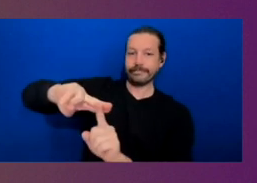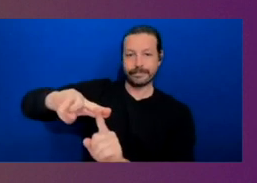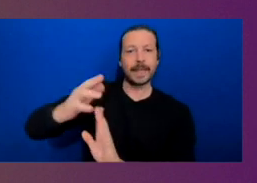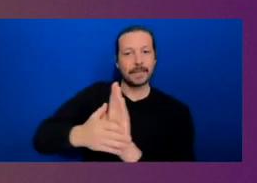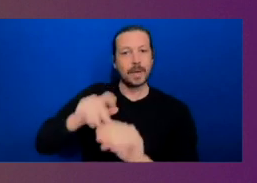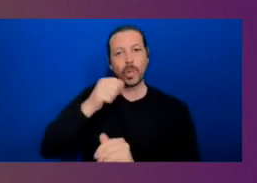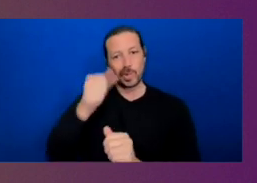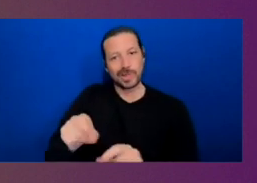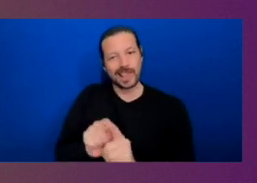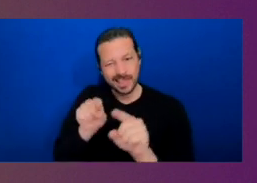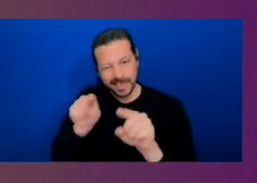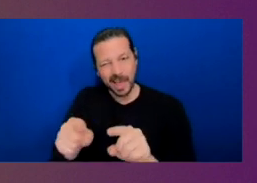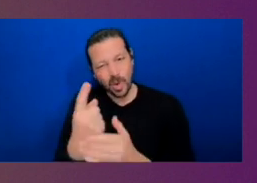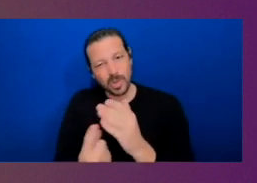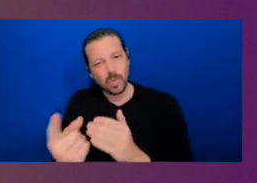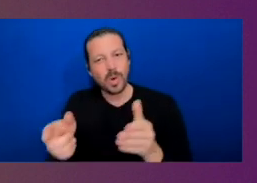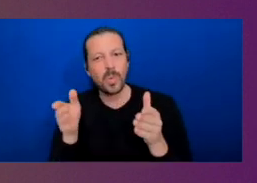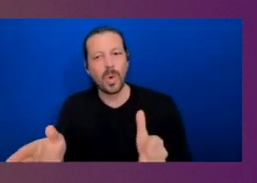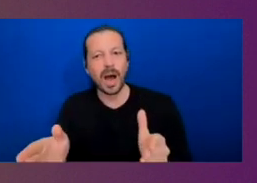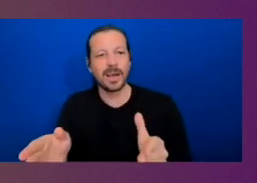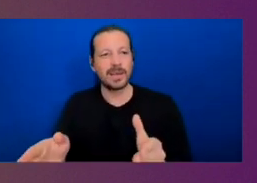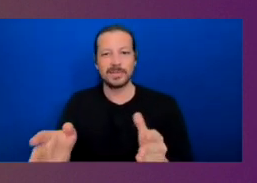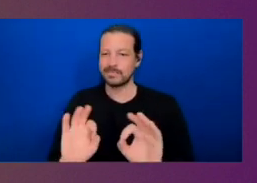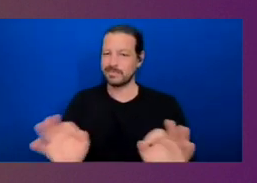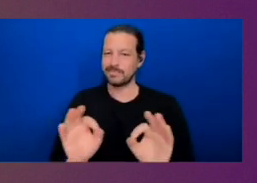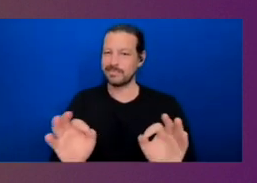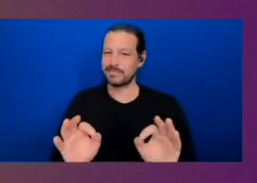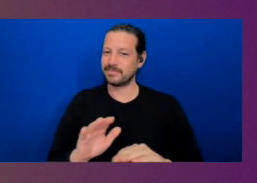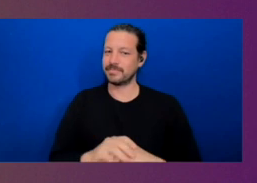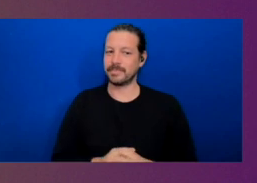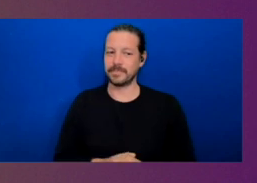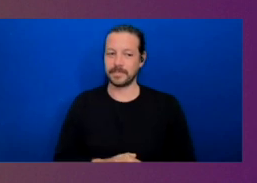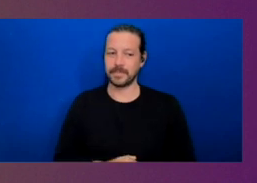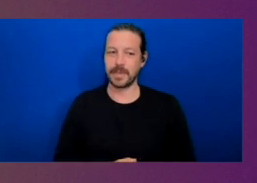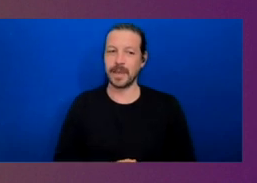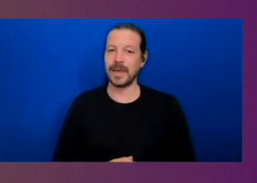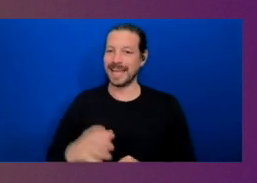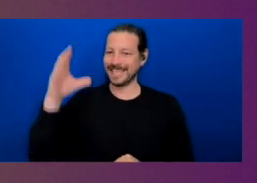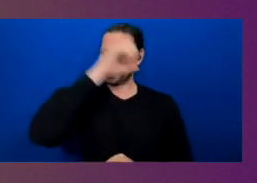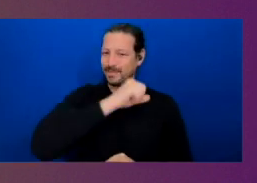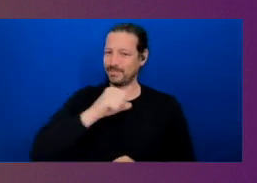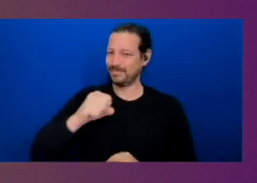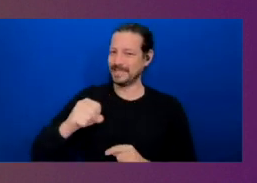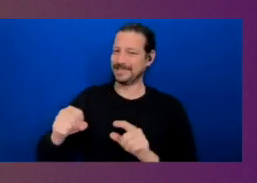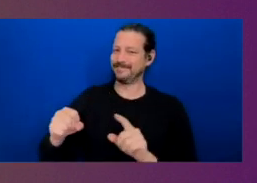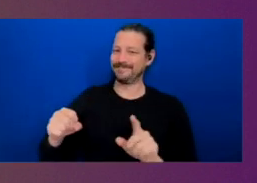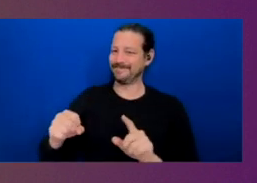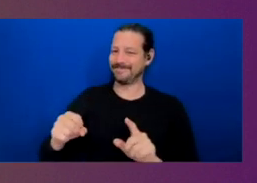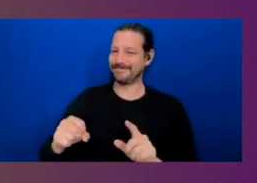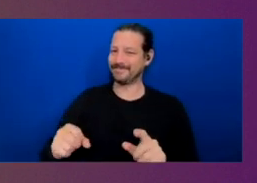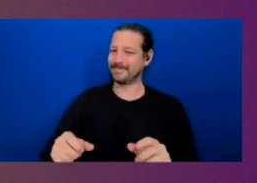decisions they're going to make. So that assumption kind of, philosophy is so wrong, so